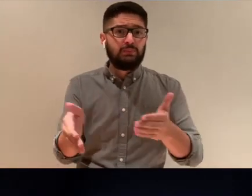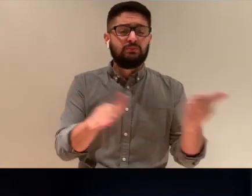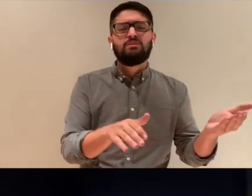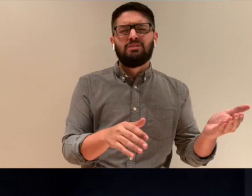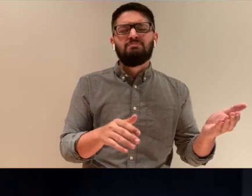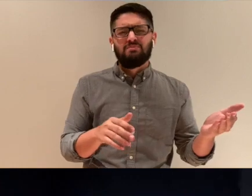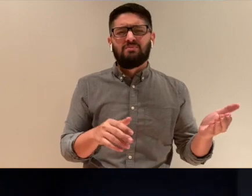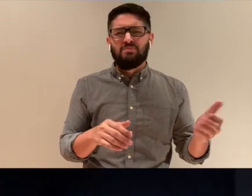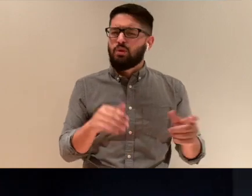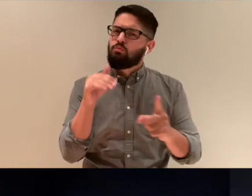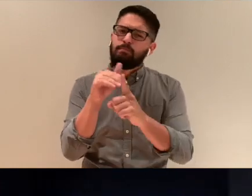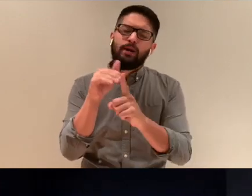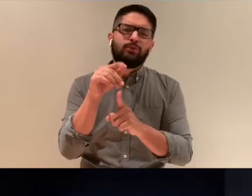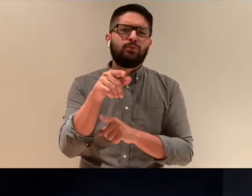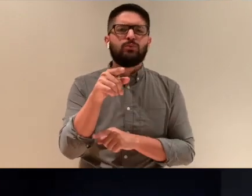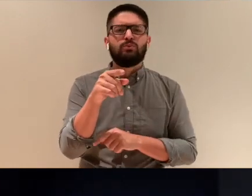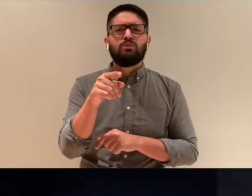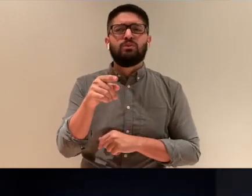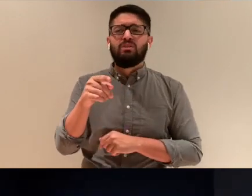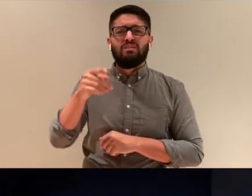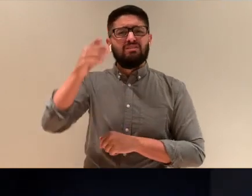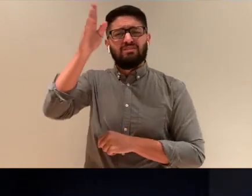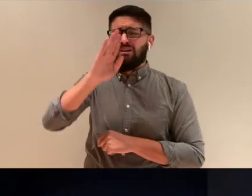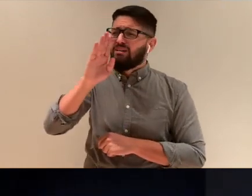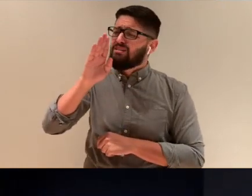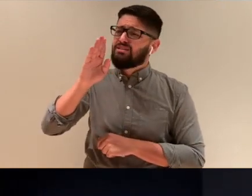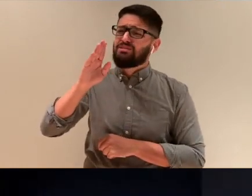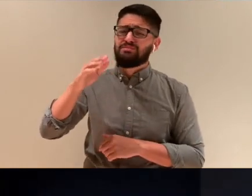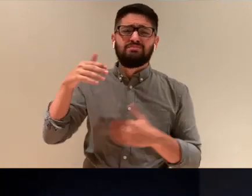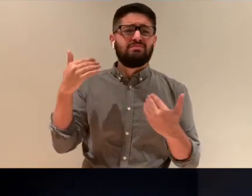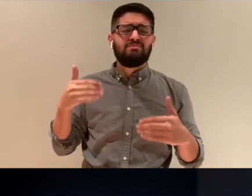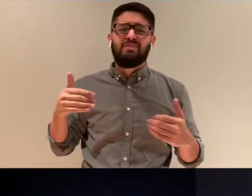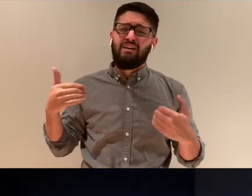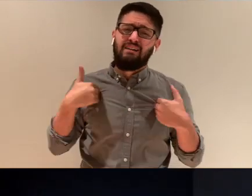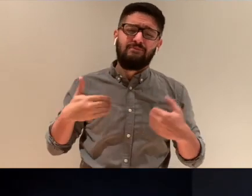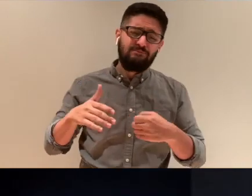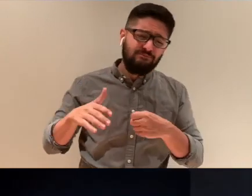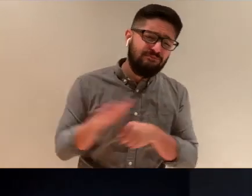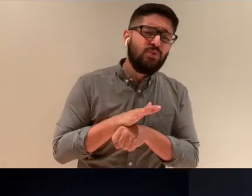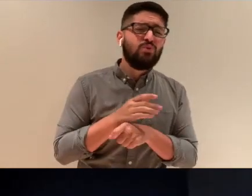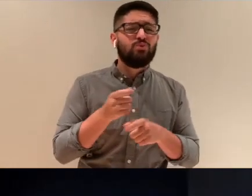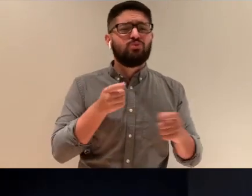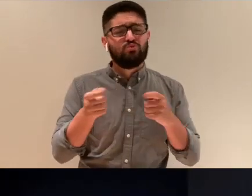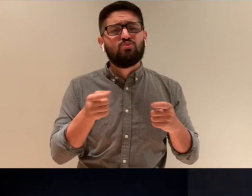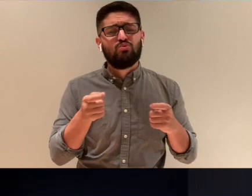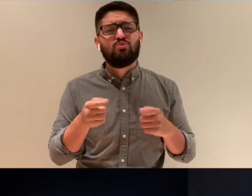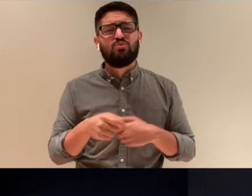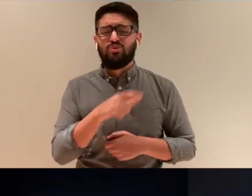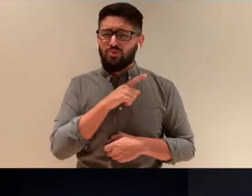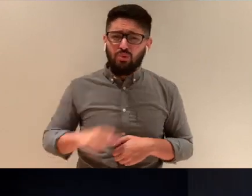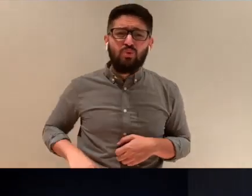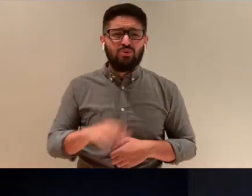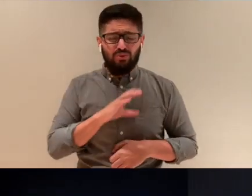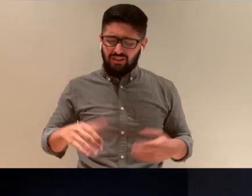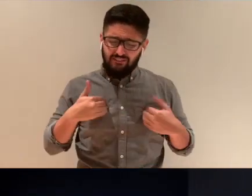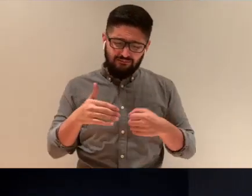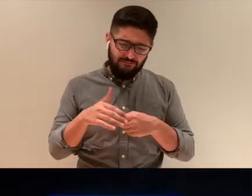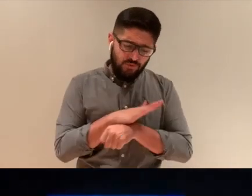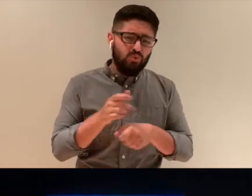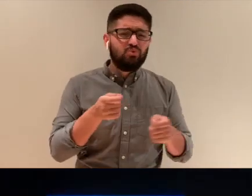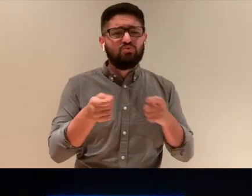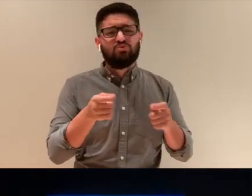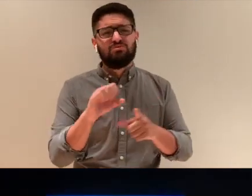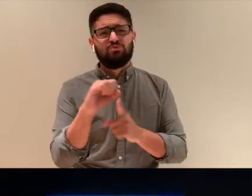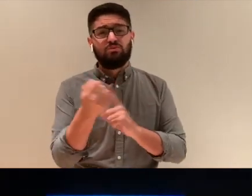Let me remind you that it is in the complete and absolute control of the Lord, of